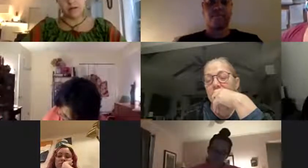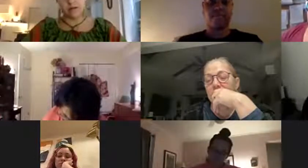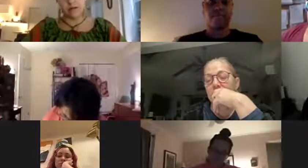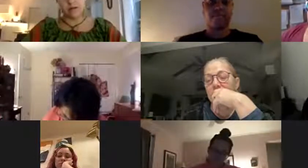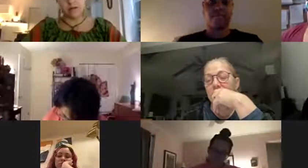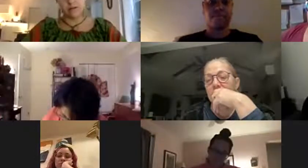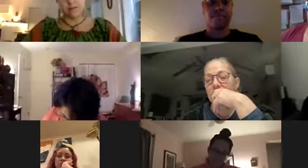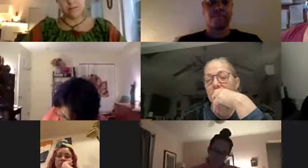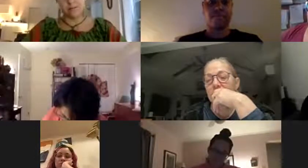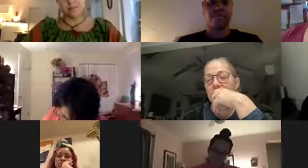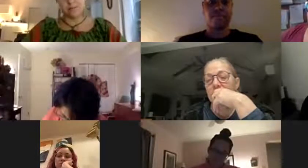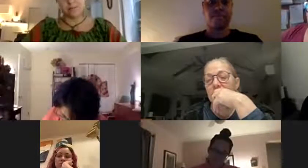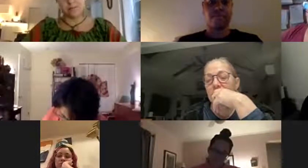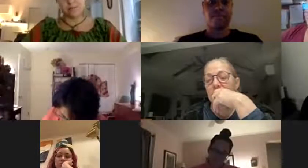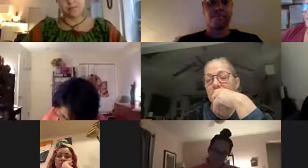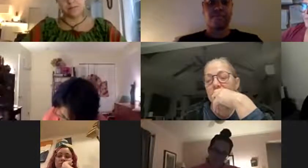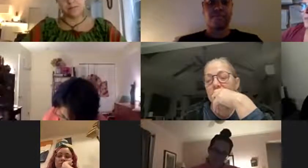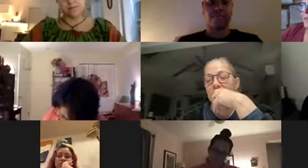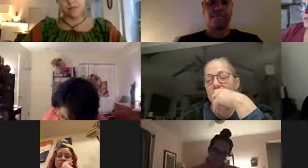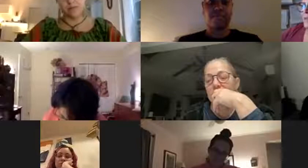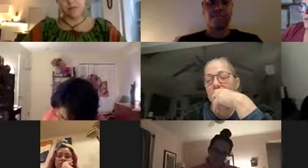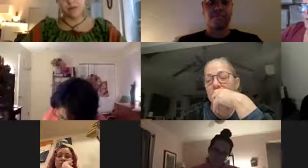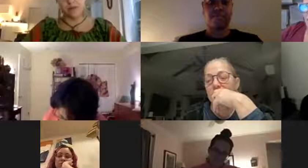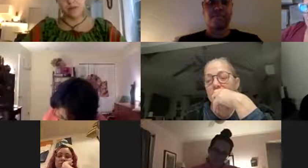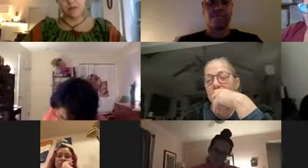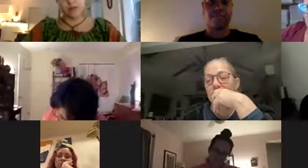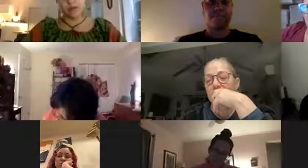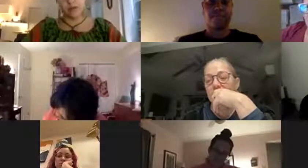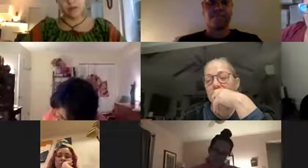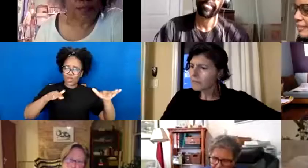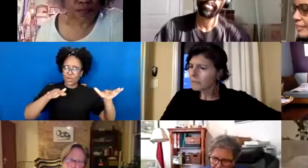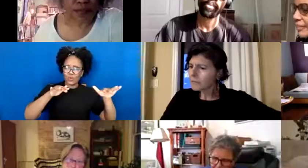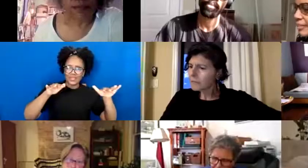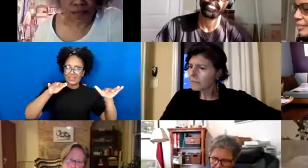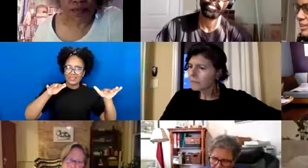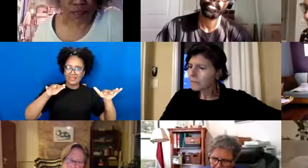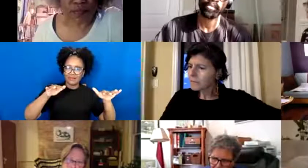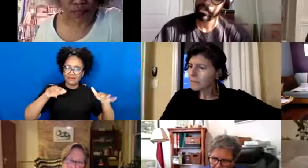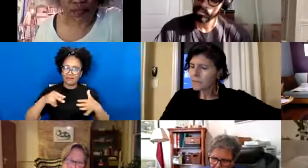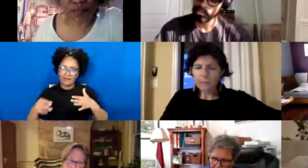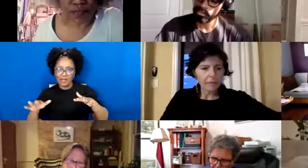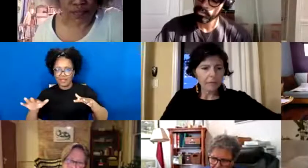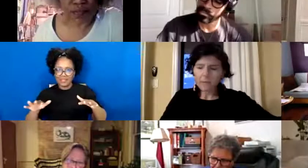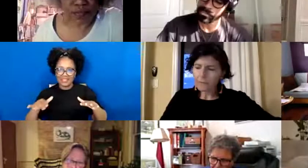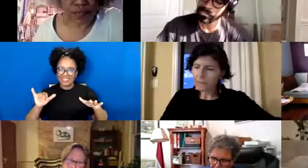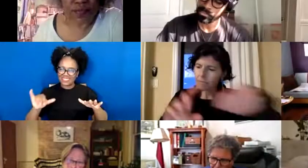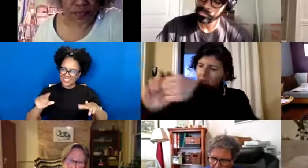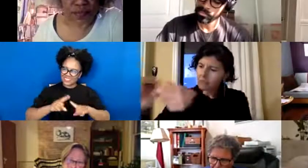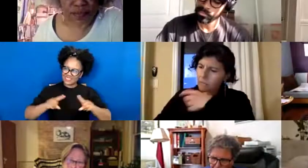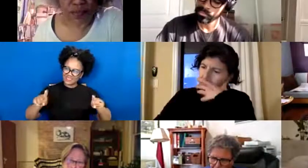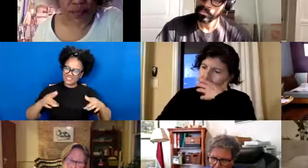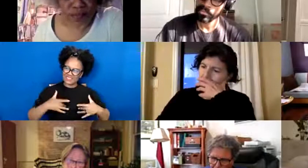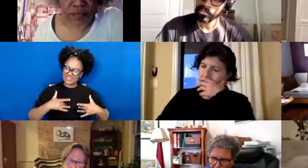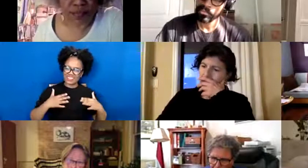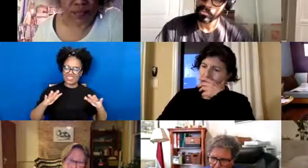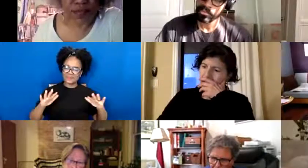that's what keeps me writing. But I wanna keep on moving. But I thank you for giving us like the ability to grasp the paradox of